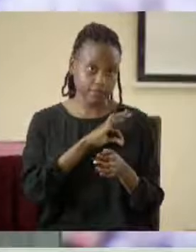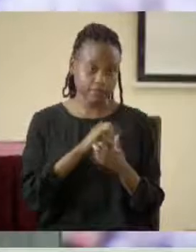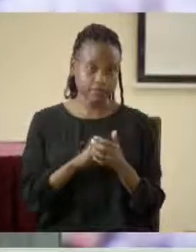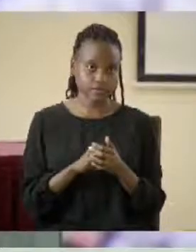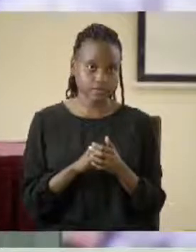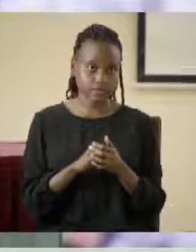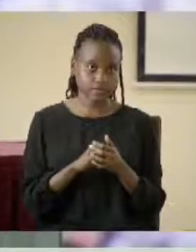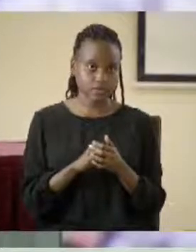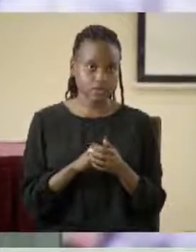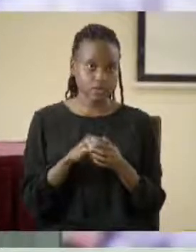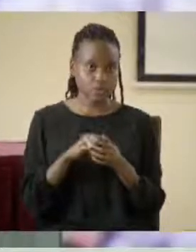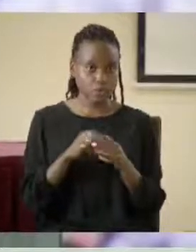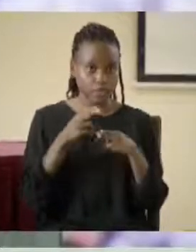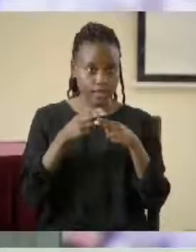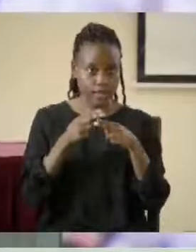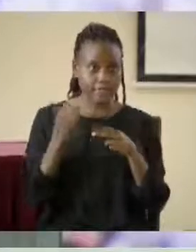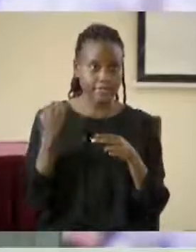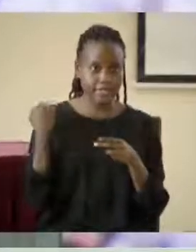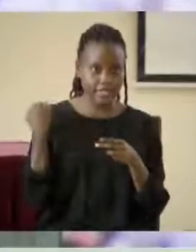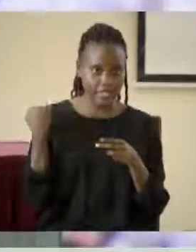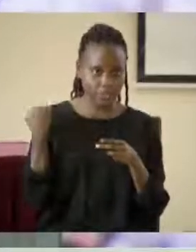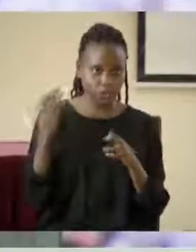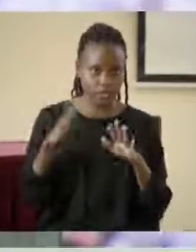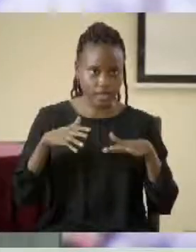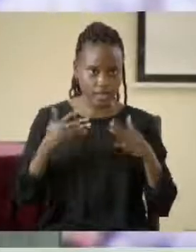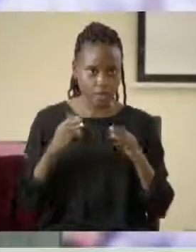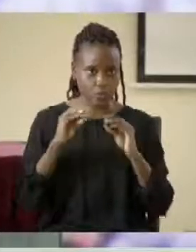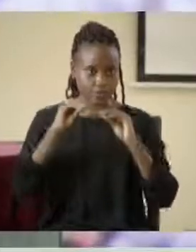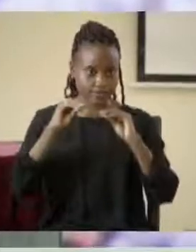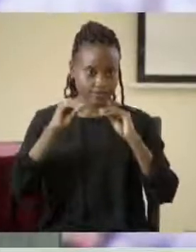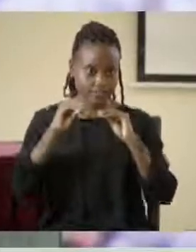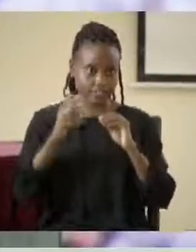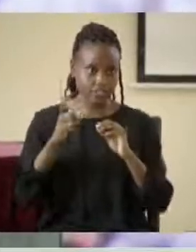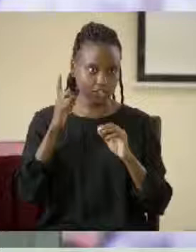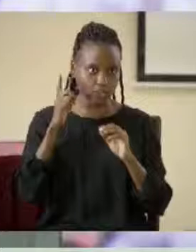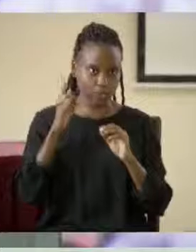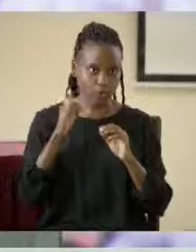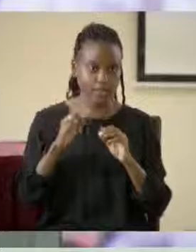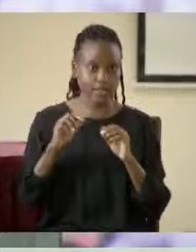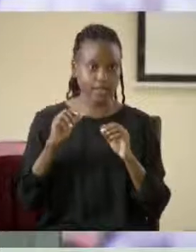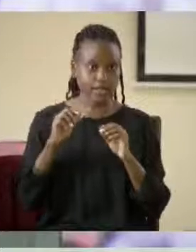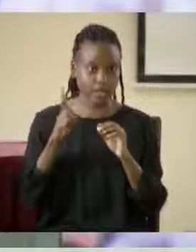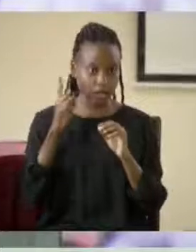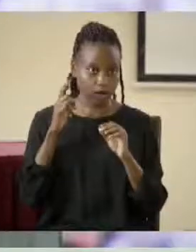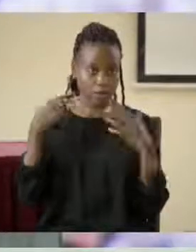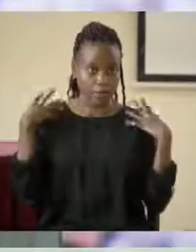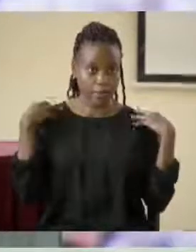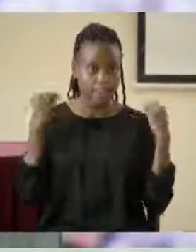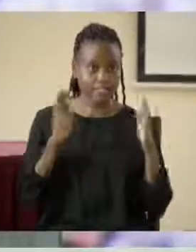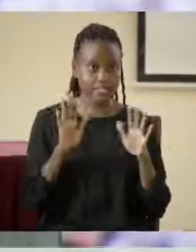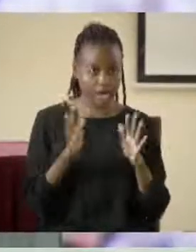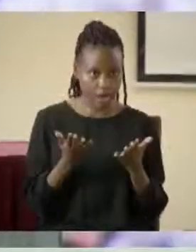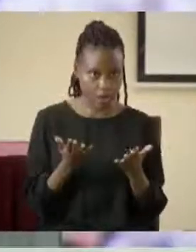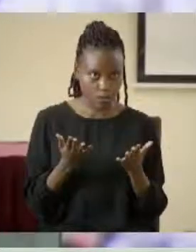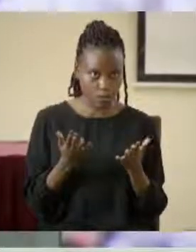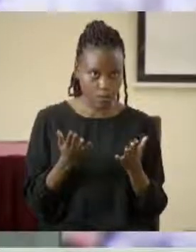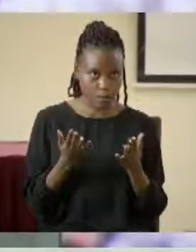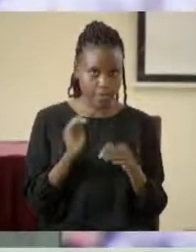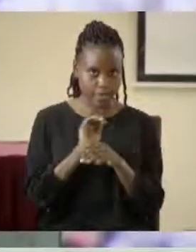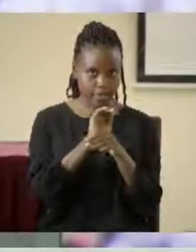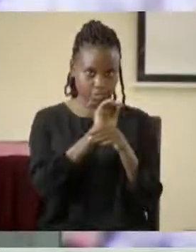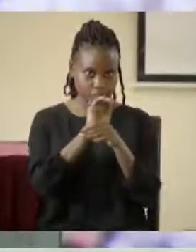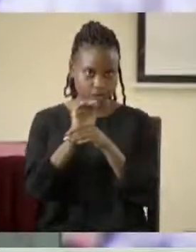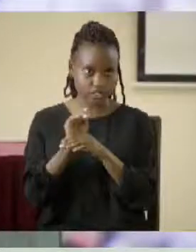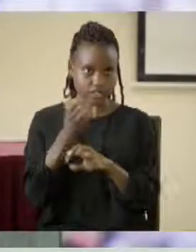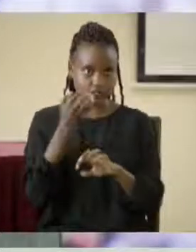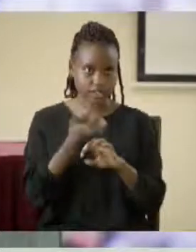the disruption of the way in which we teach law and the way in which law is practiced by asking ourselves hard questions.